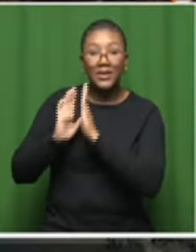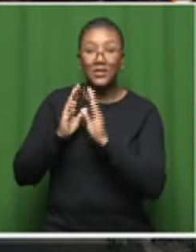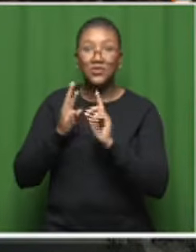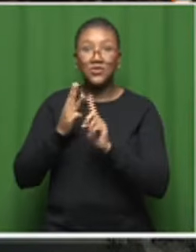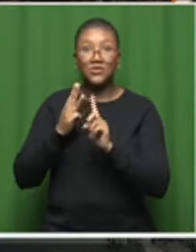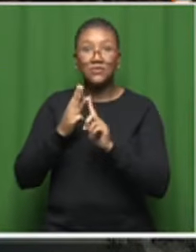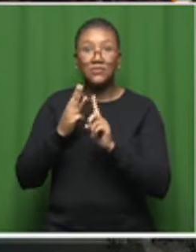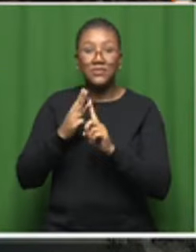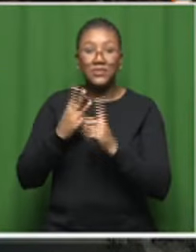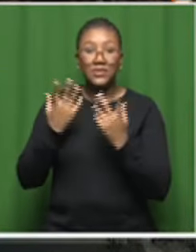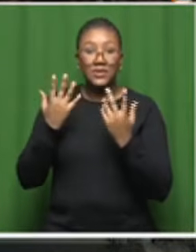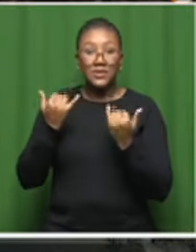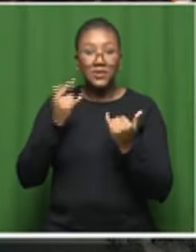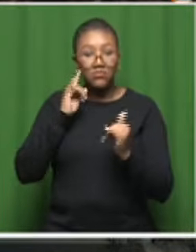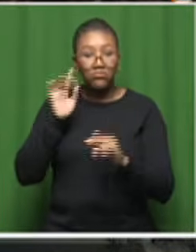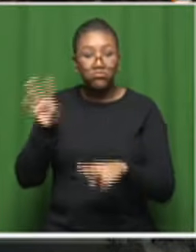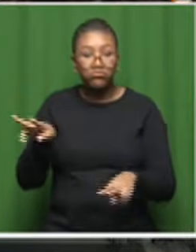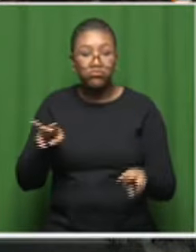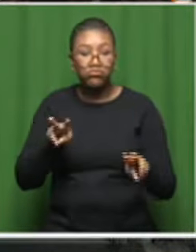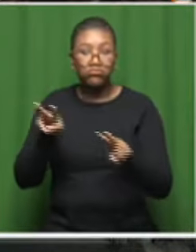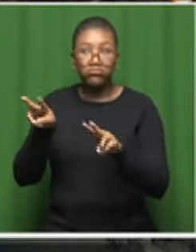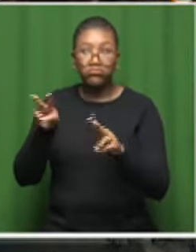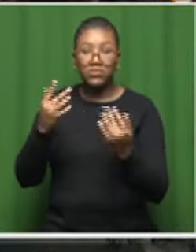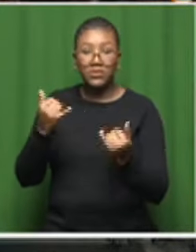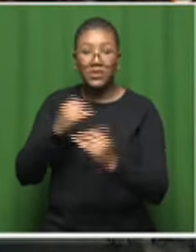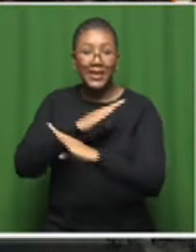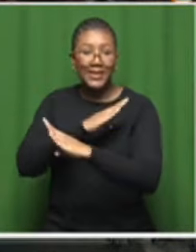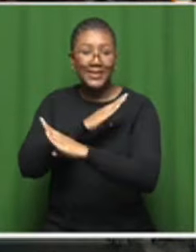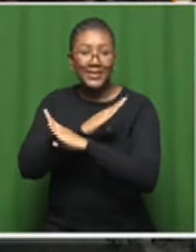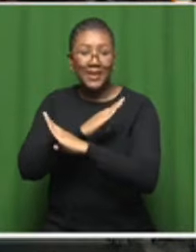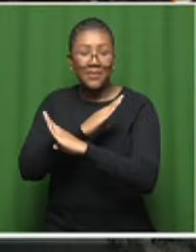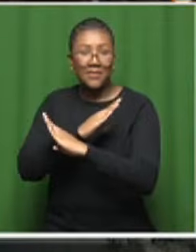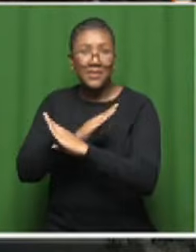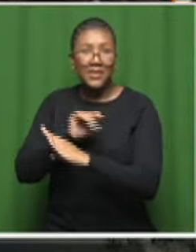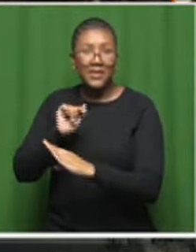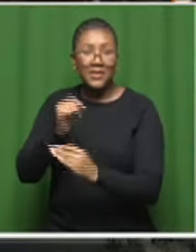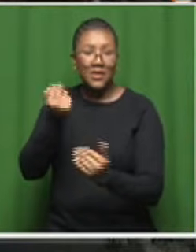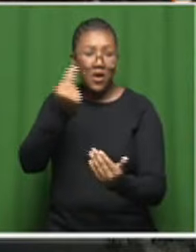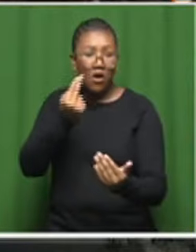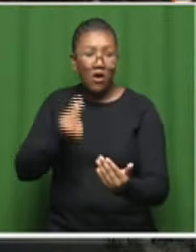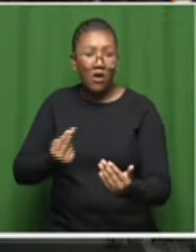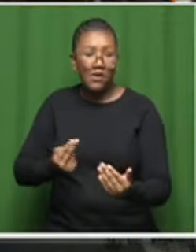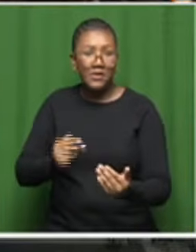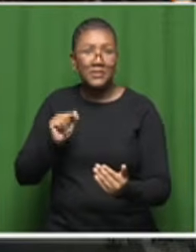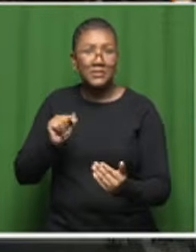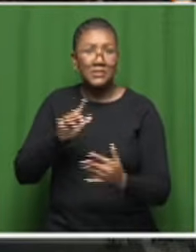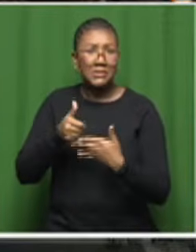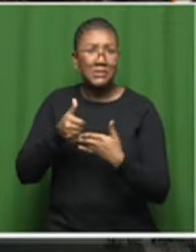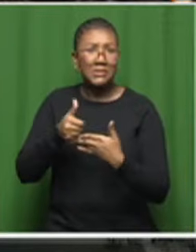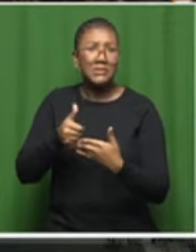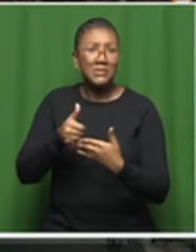large, if we're looking at the overall Zambian art scene, what's been reflected through that art space?